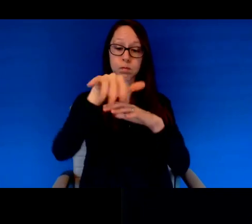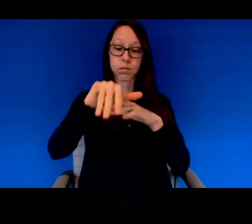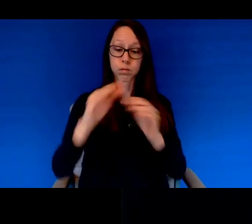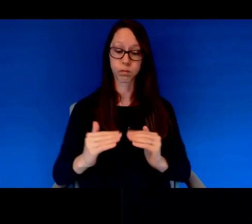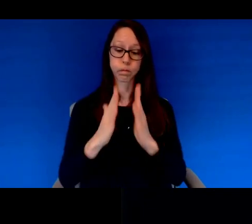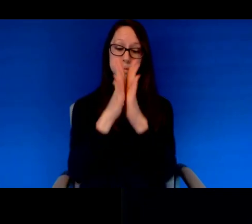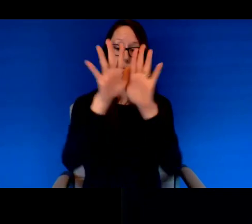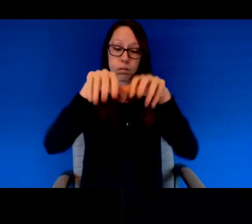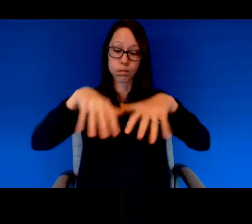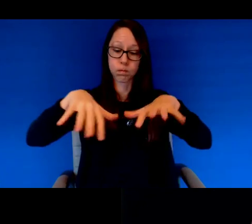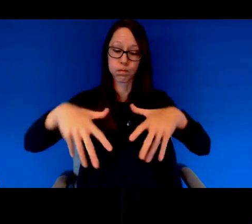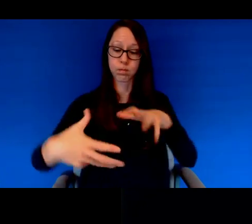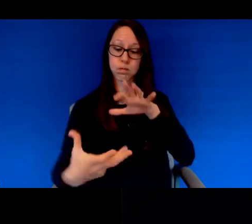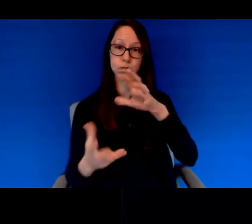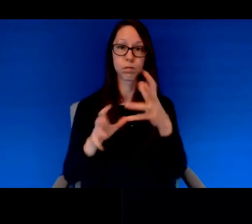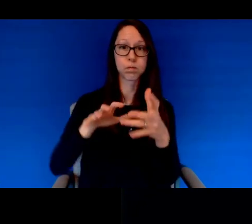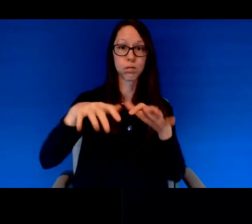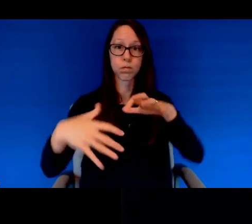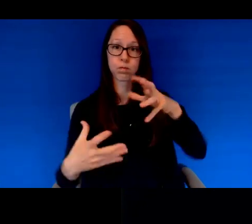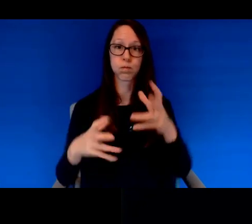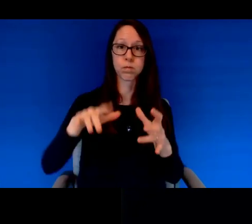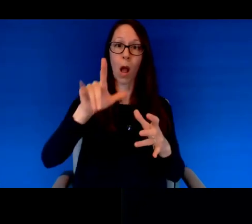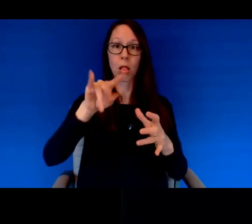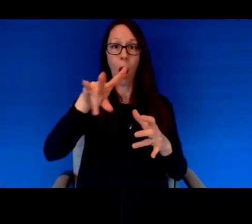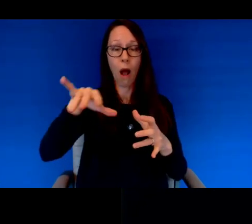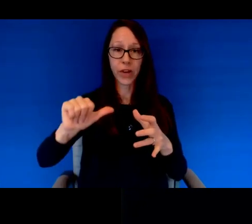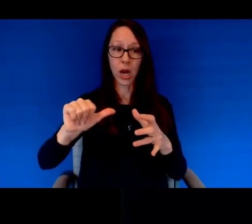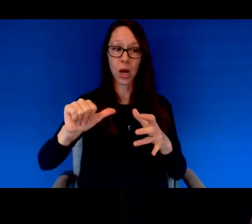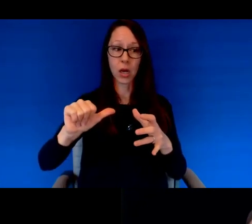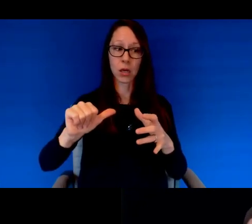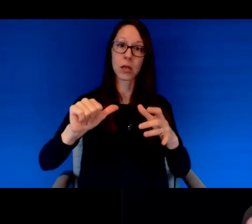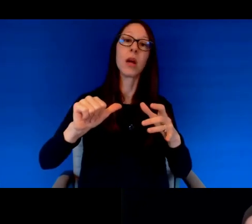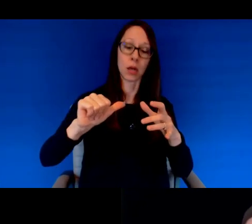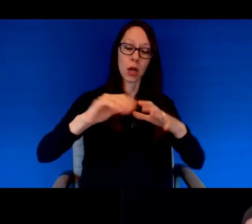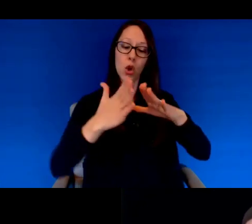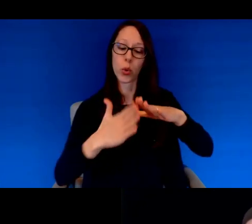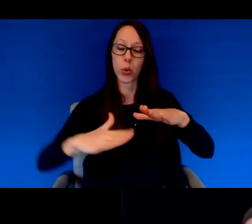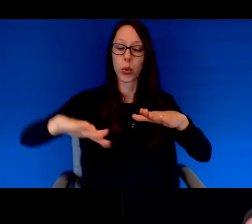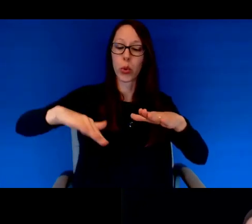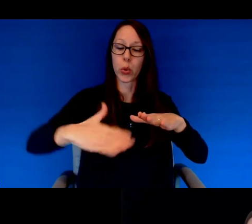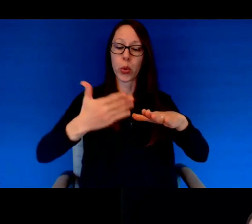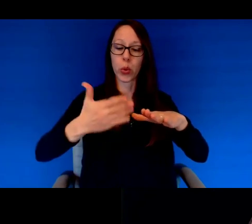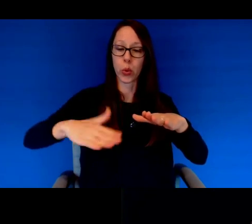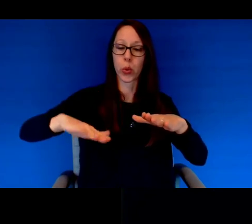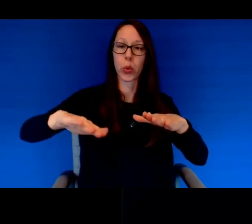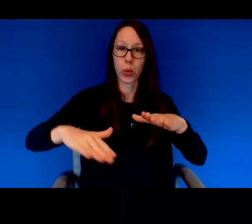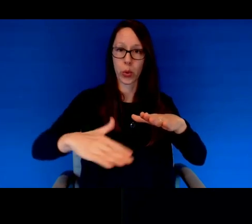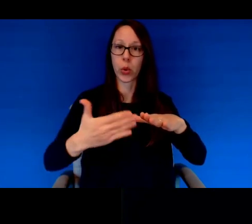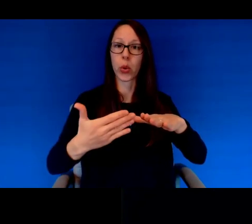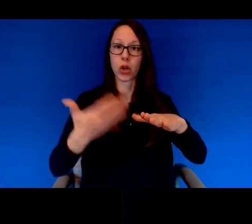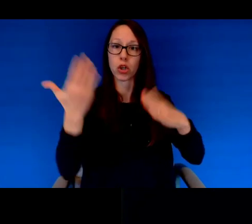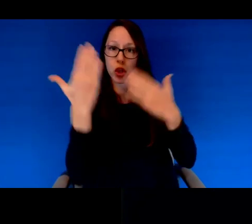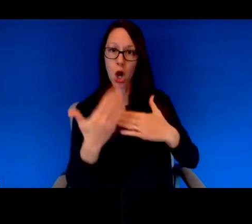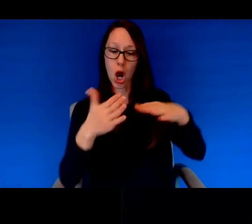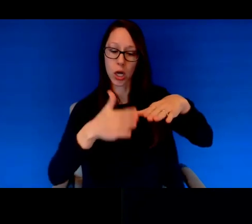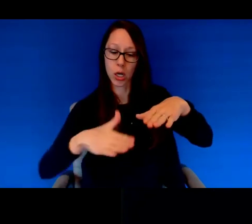the lava flowed and settled. And the light spots you see are where there are higher mountains and it wasn't able to settle. Cool. Thank